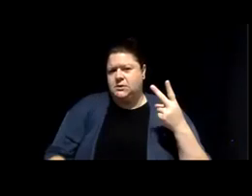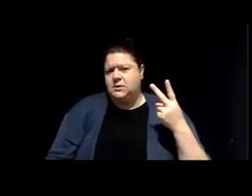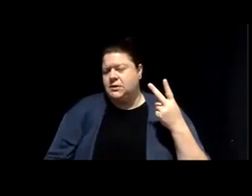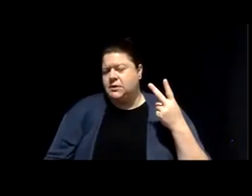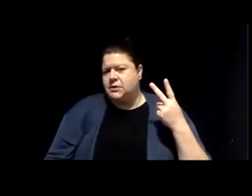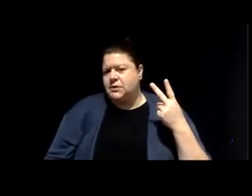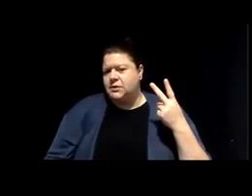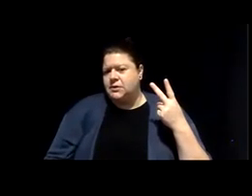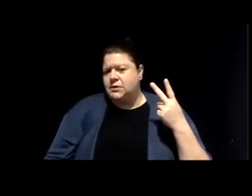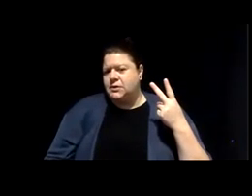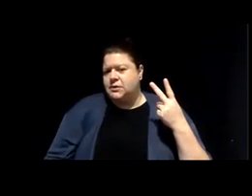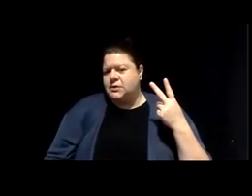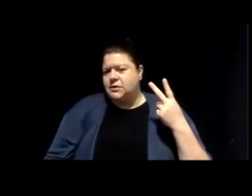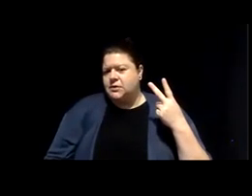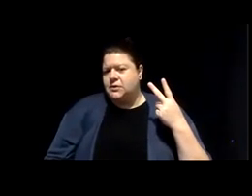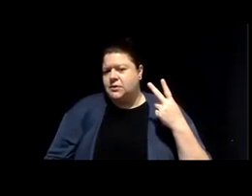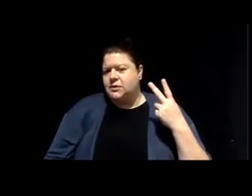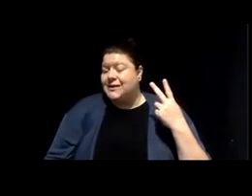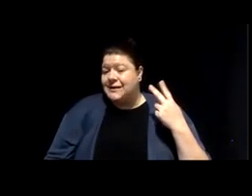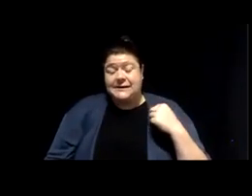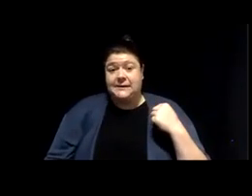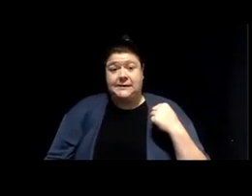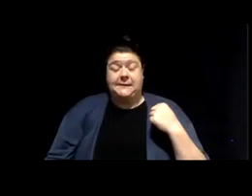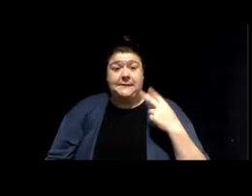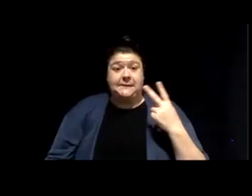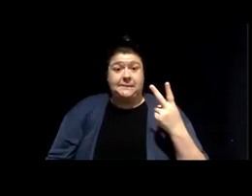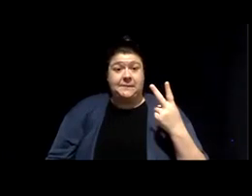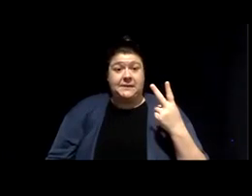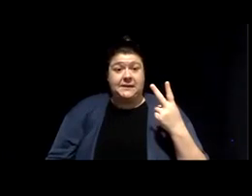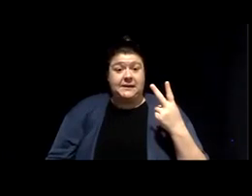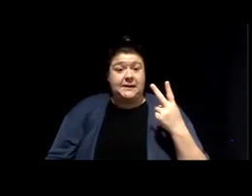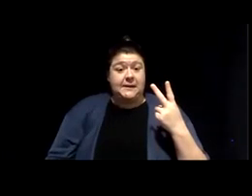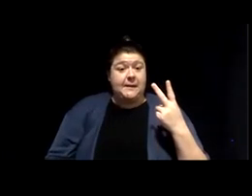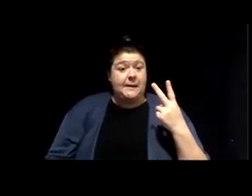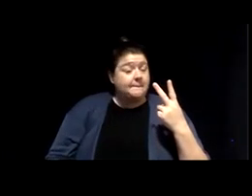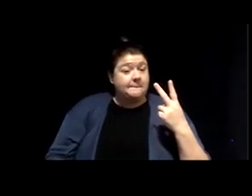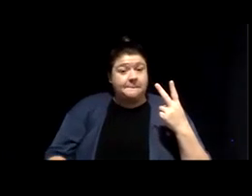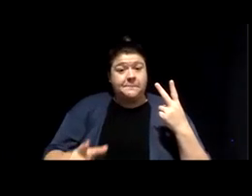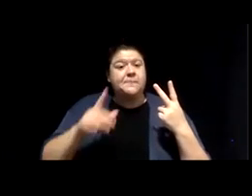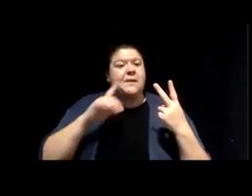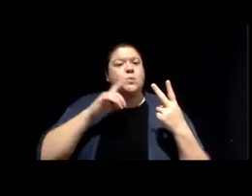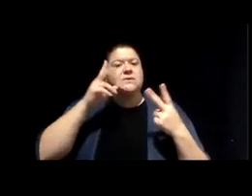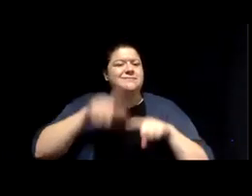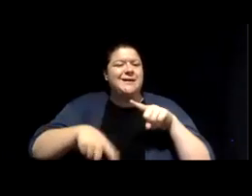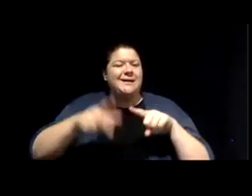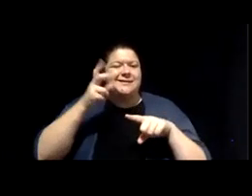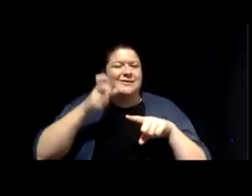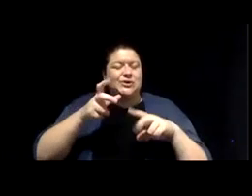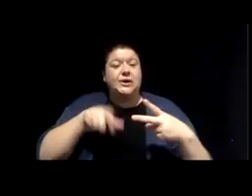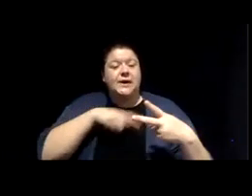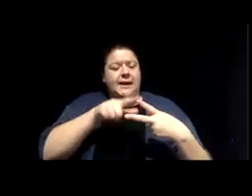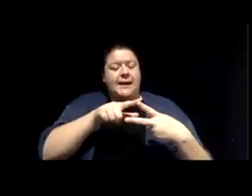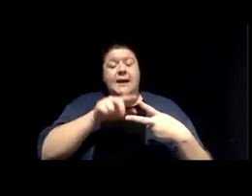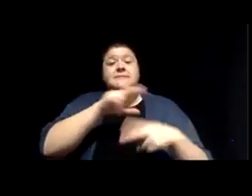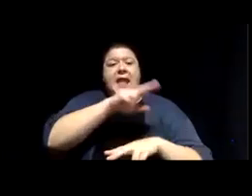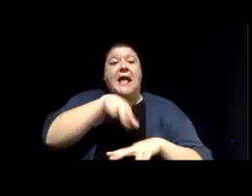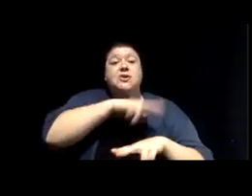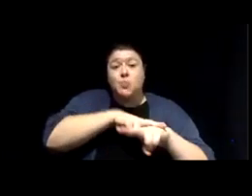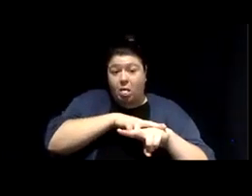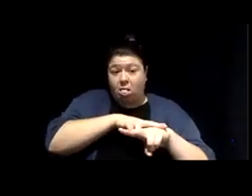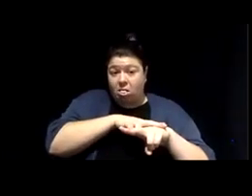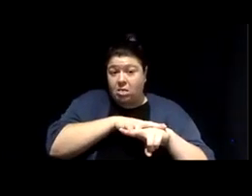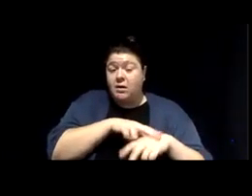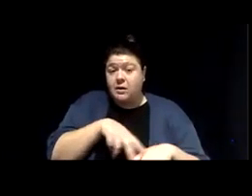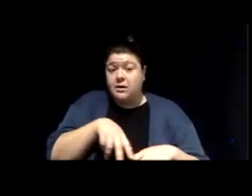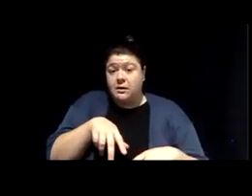natural, And acquired. There is natural immunity, okay,